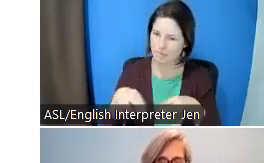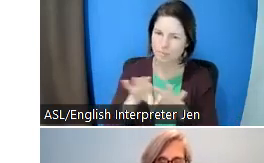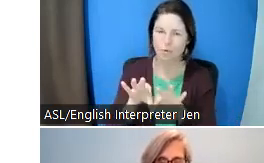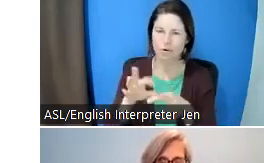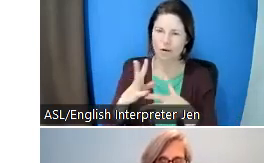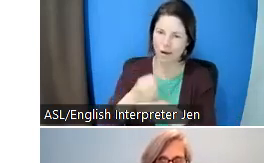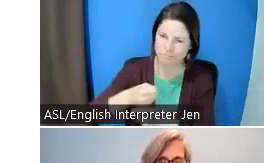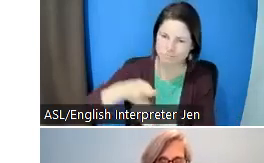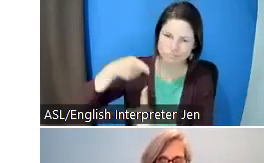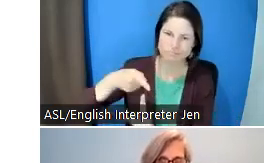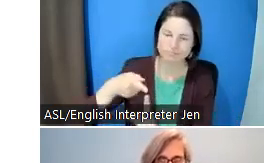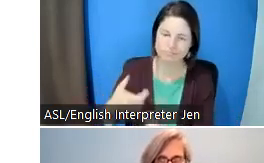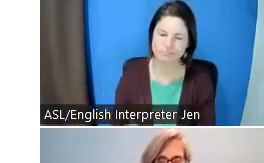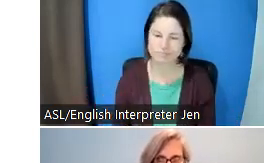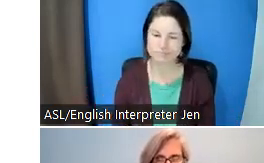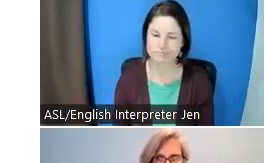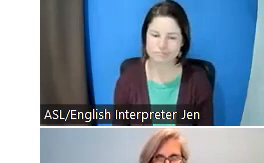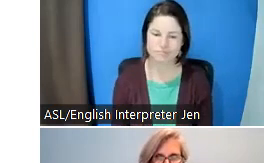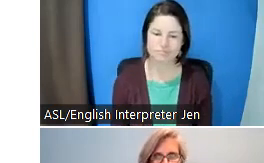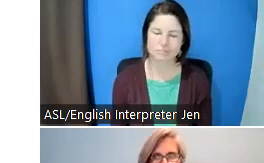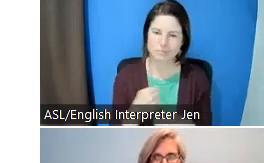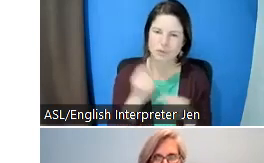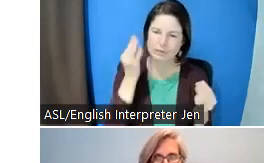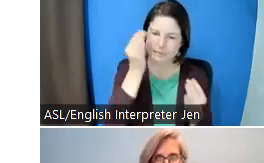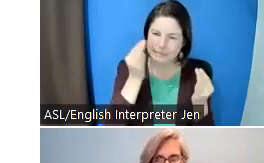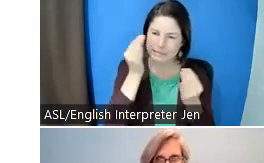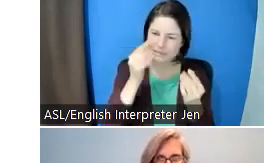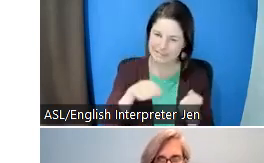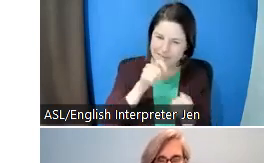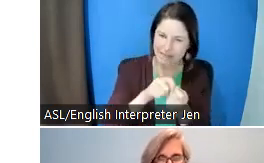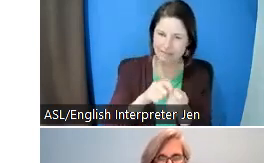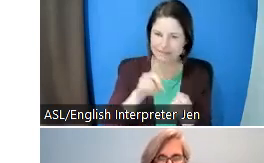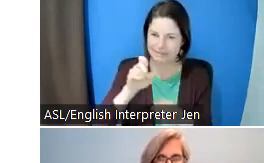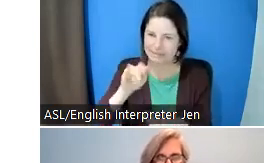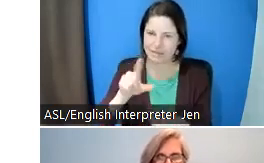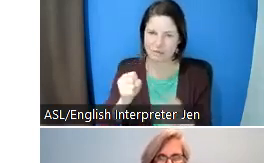very thoughtful with your language as far as specifics and details.